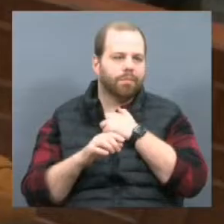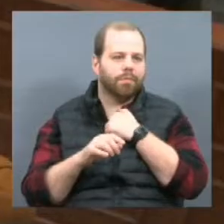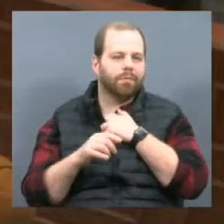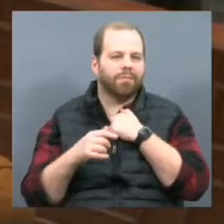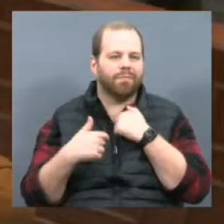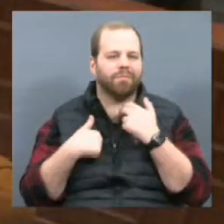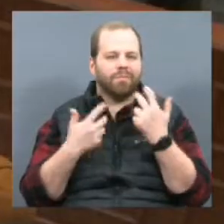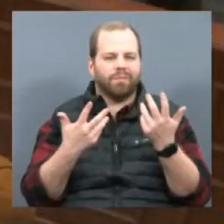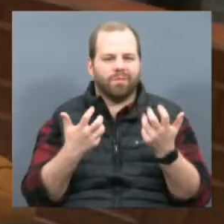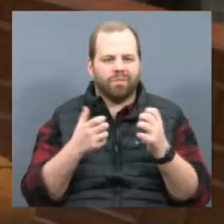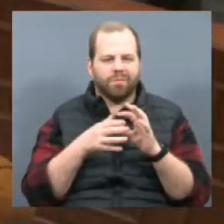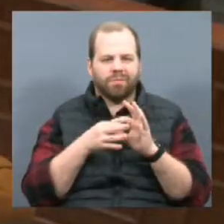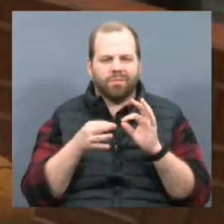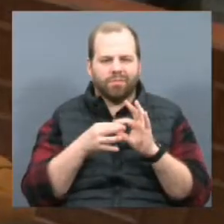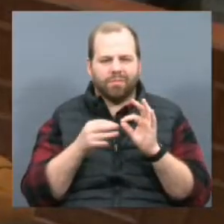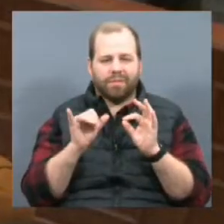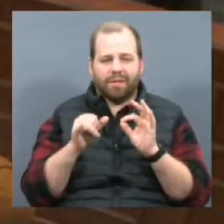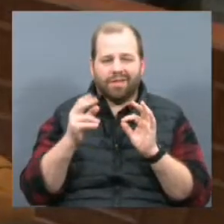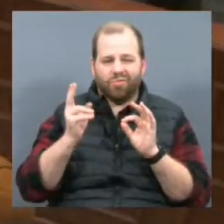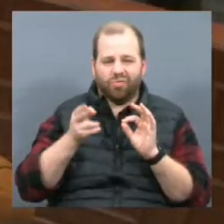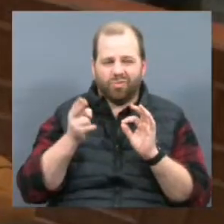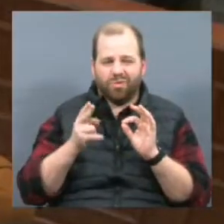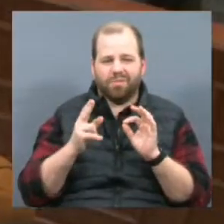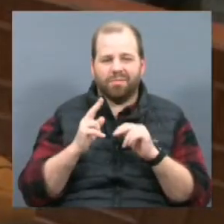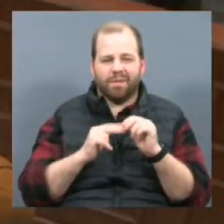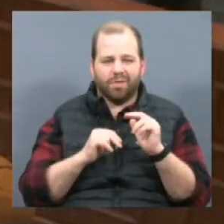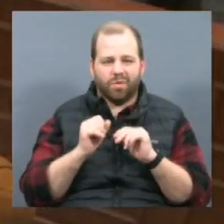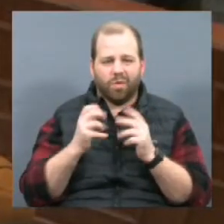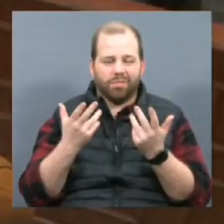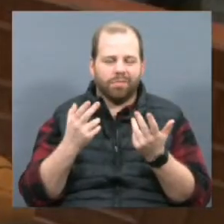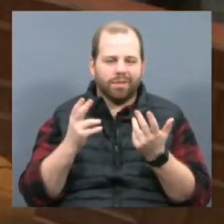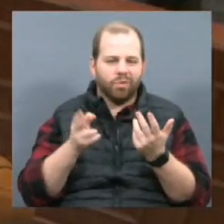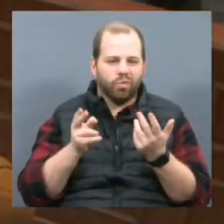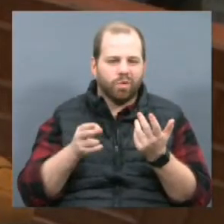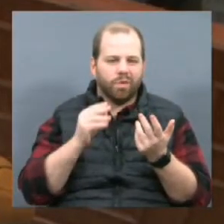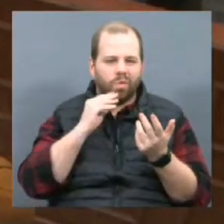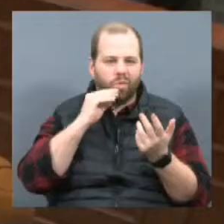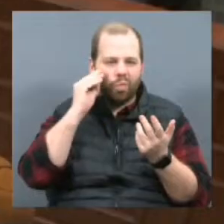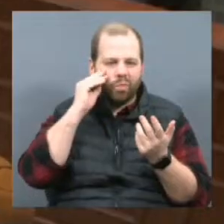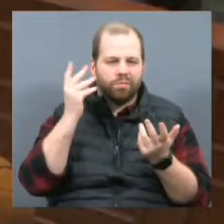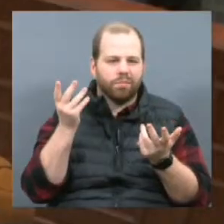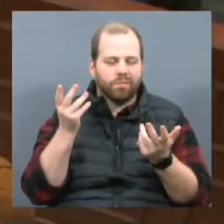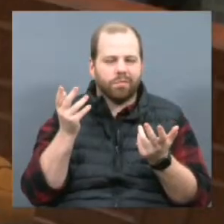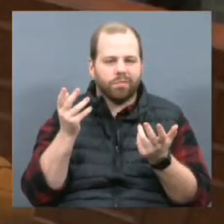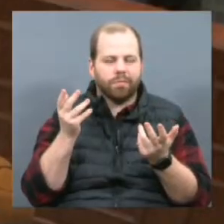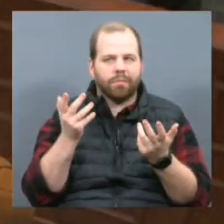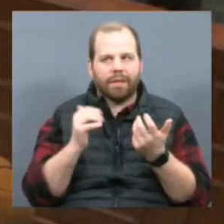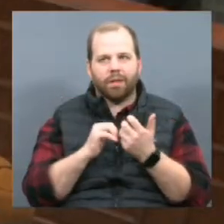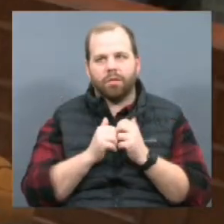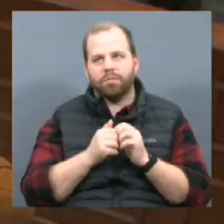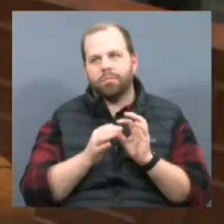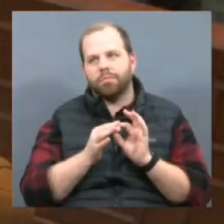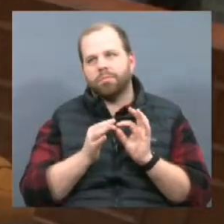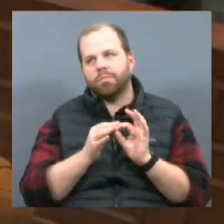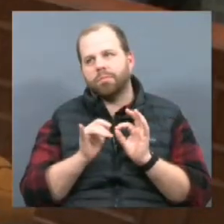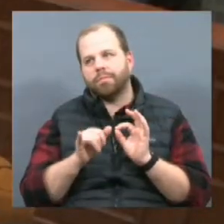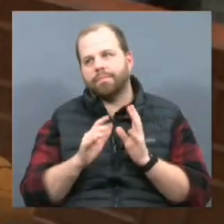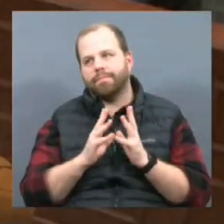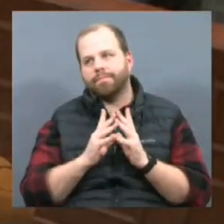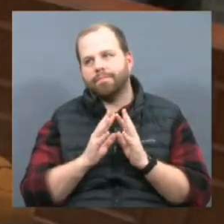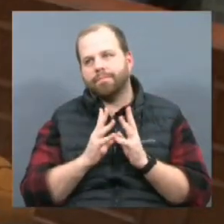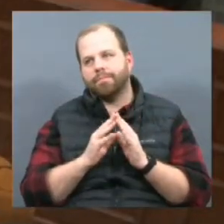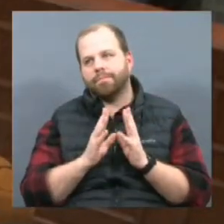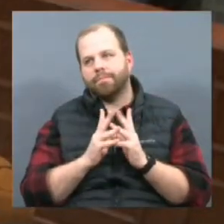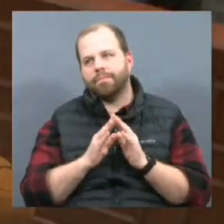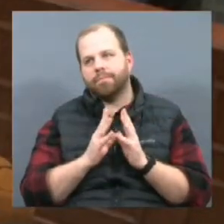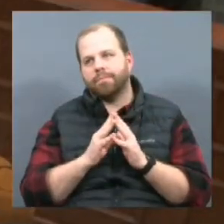the historical building, or in this case, the historic home, would this not, how can I say this? Would this